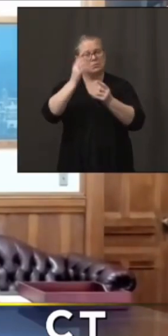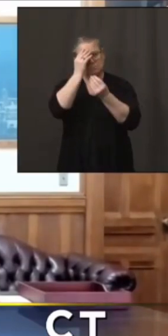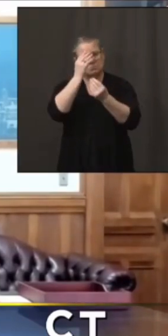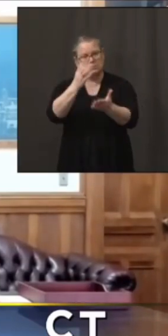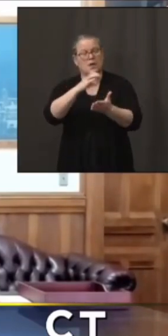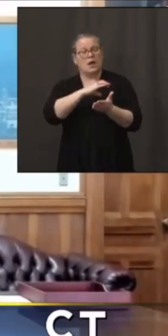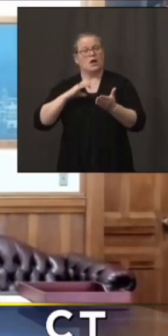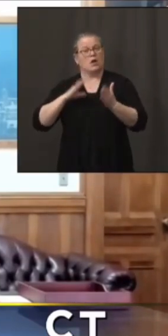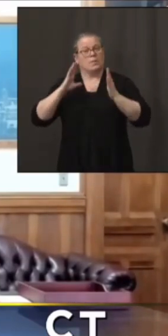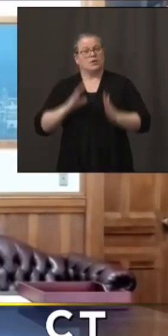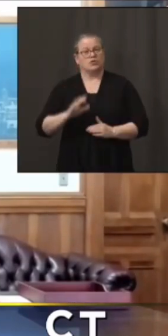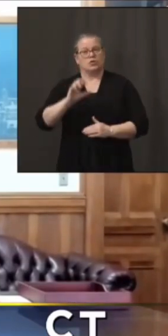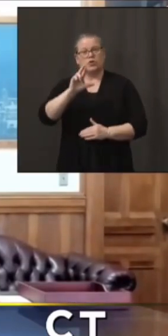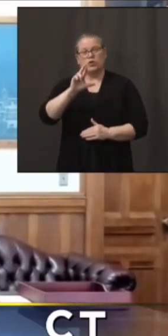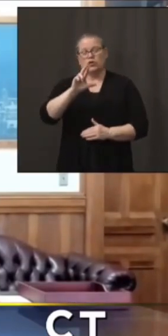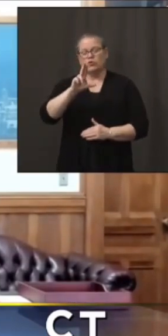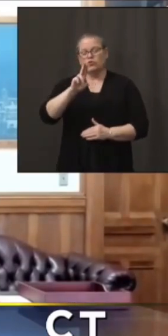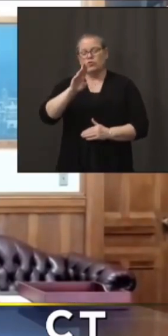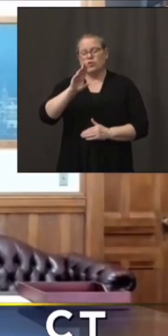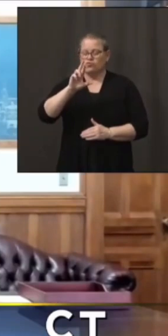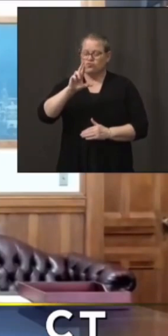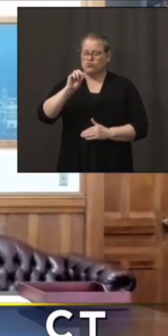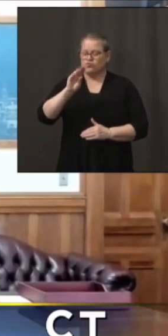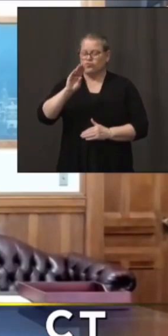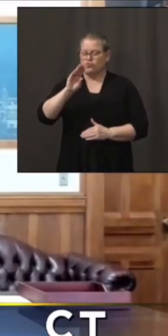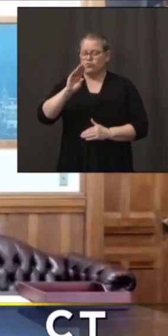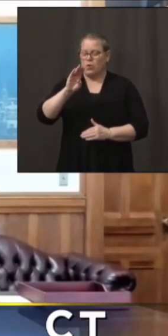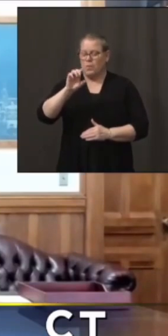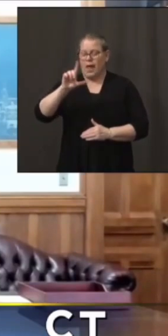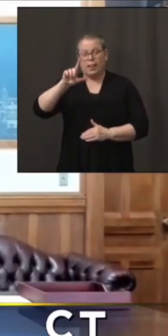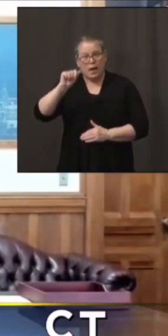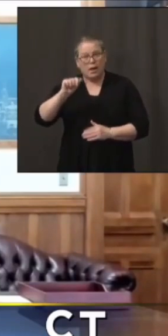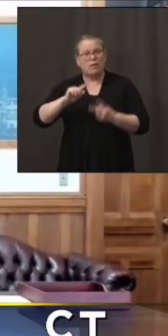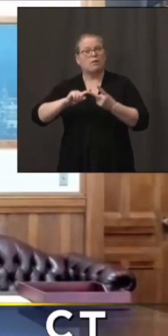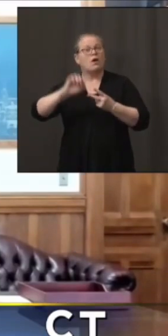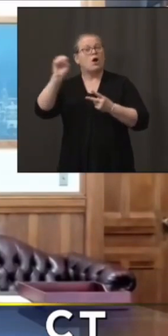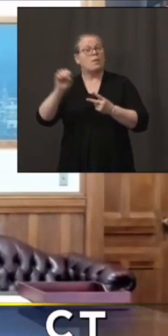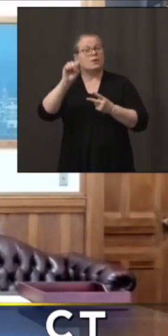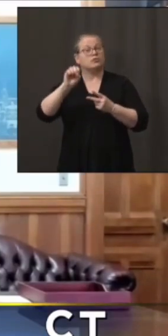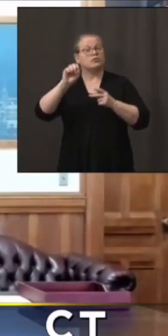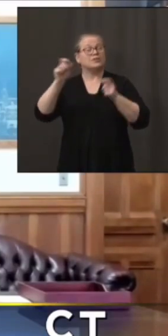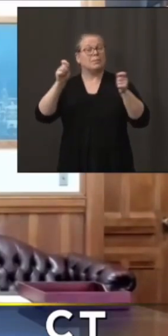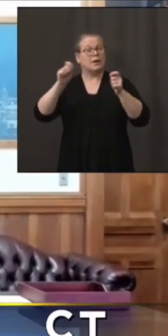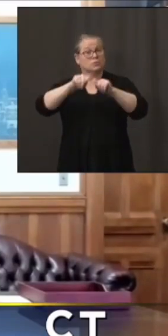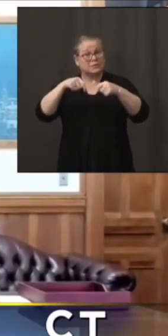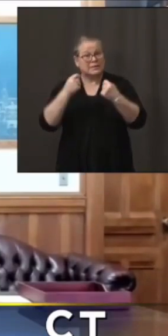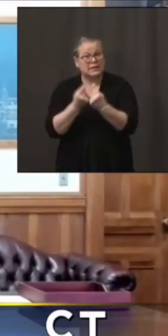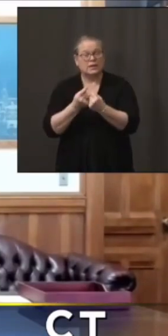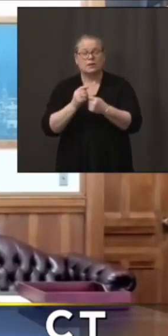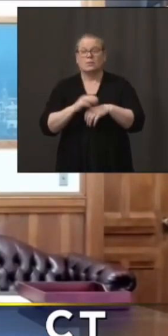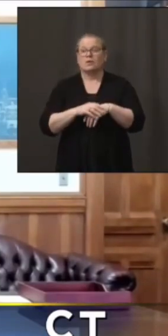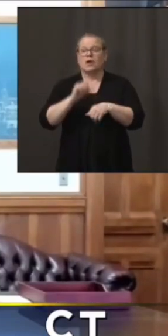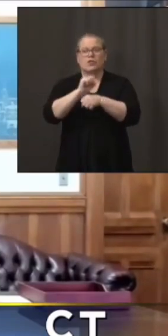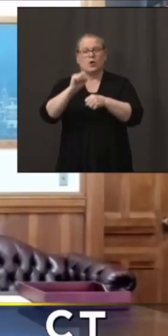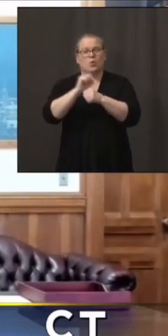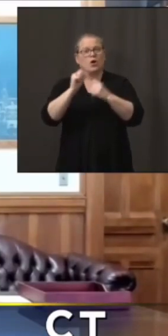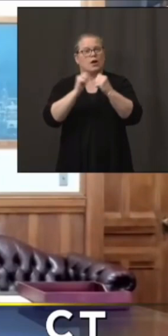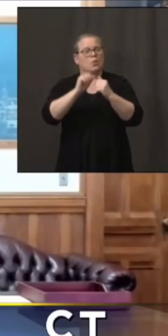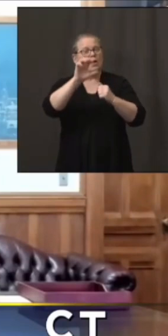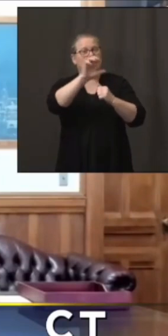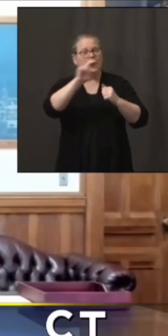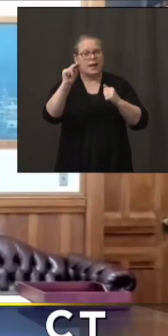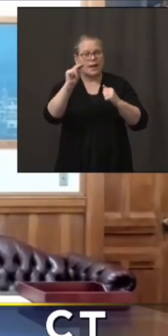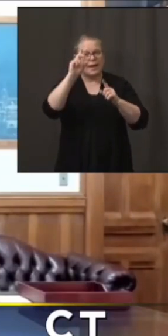Ravella and his emergency management team have been working with the Connecticut Intelligence Center, as well as collaborating